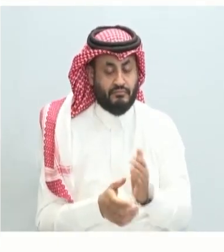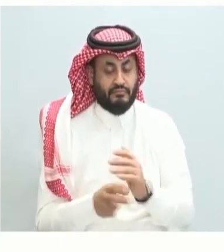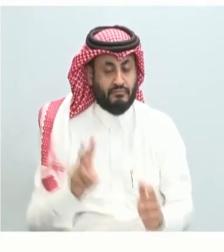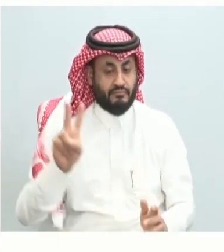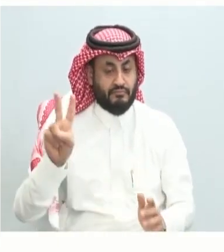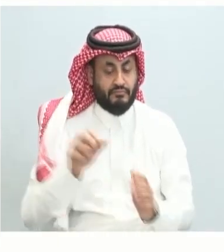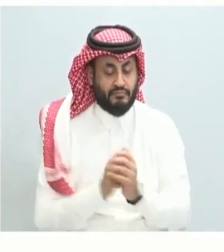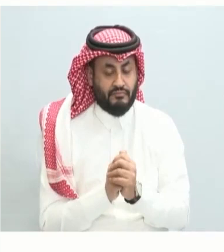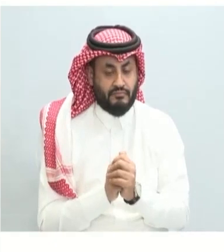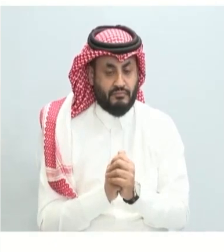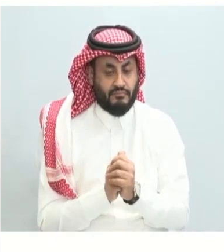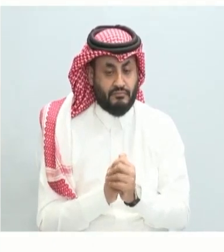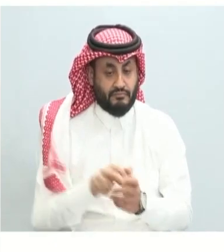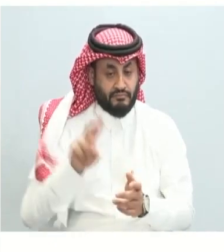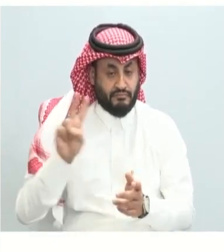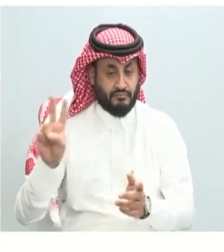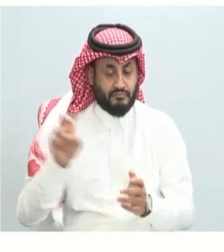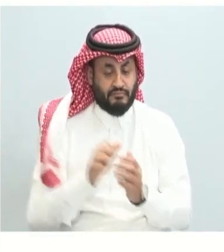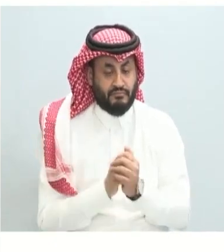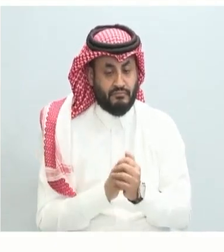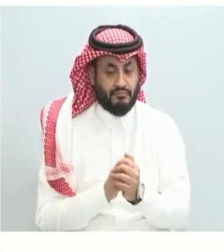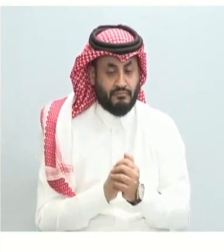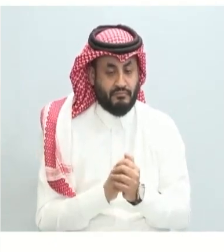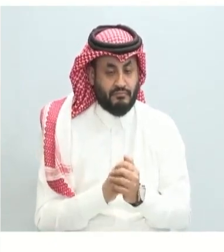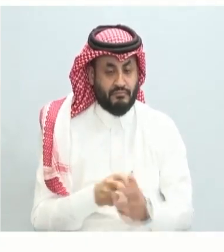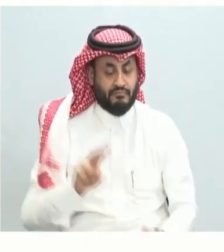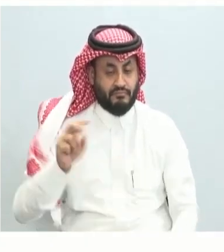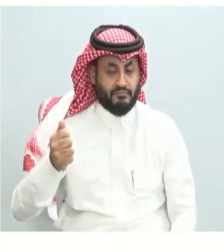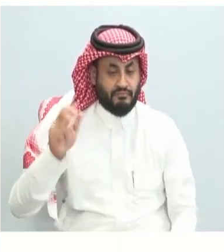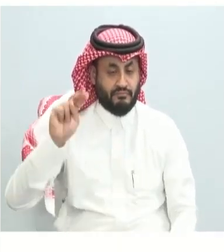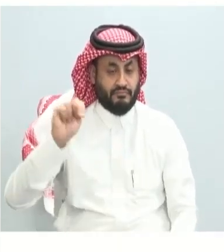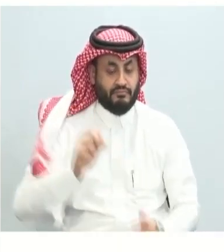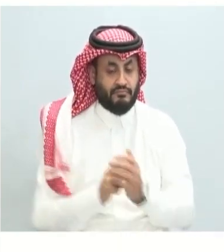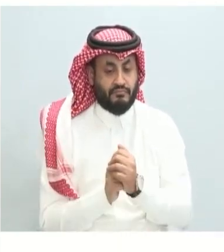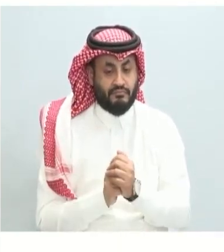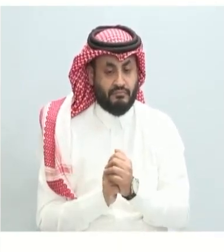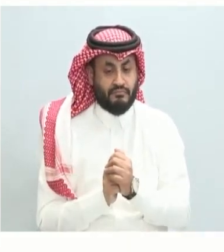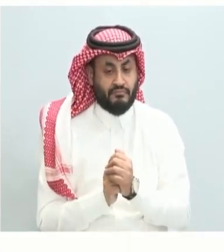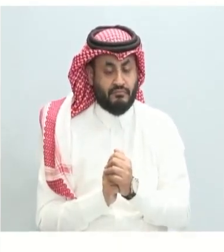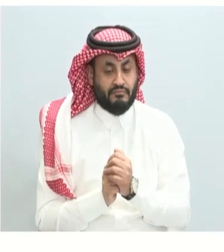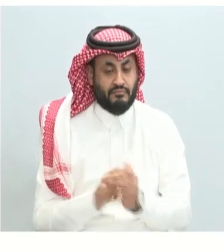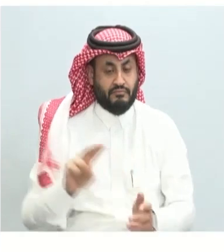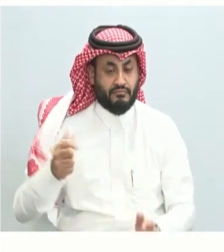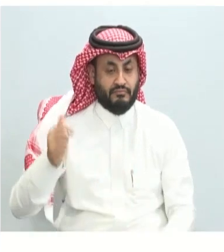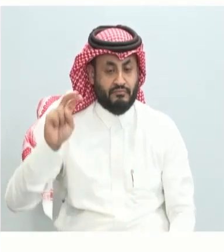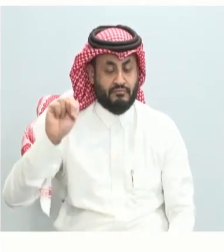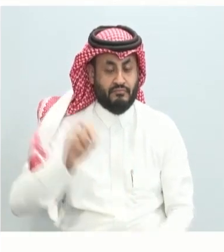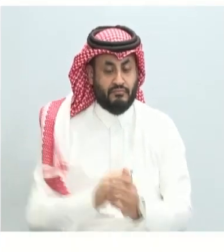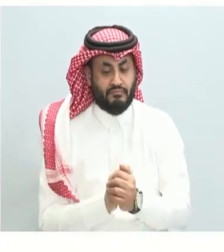V. V as in van. Van.